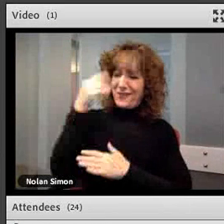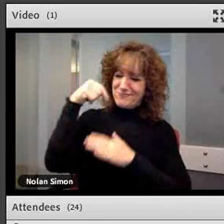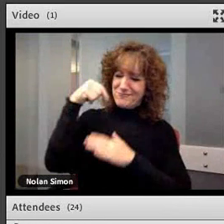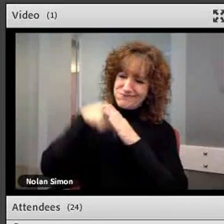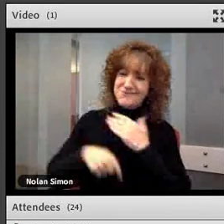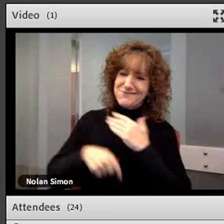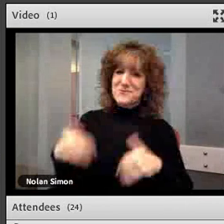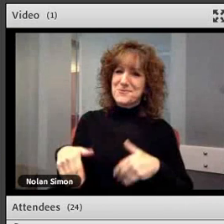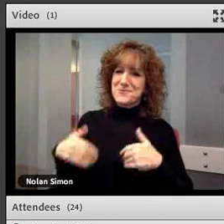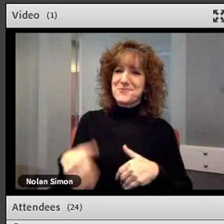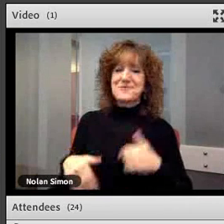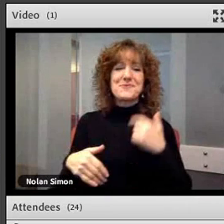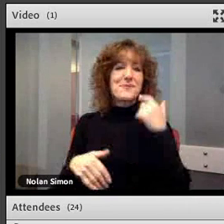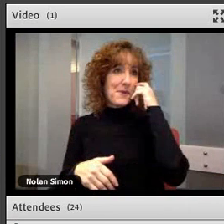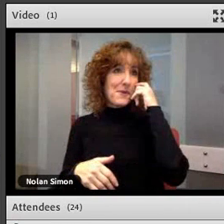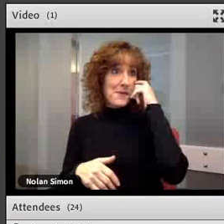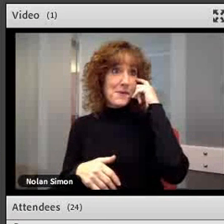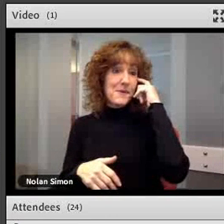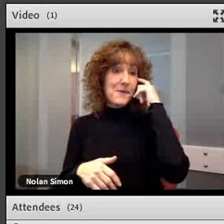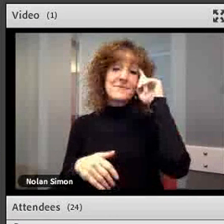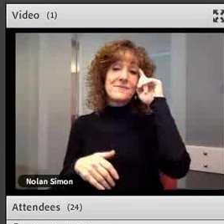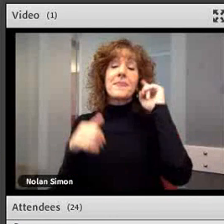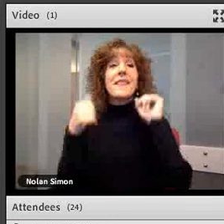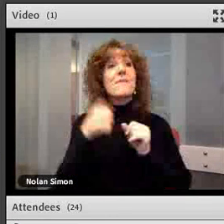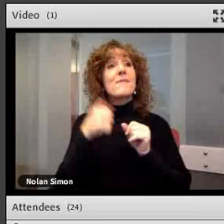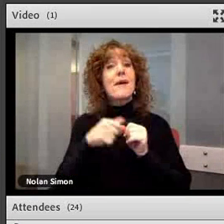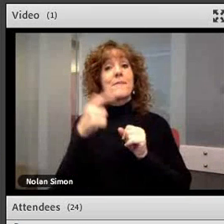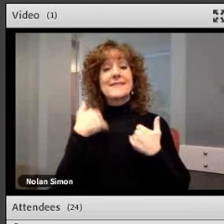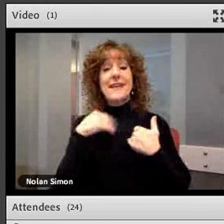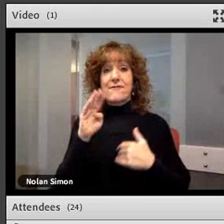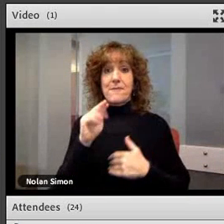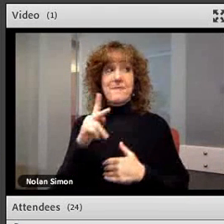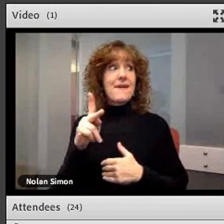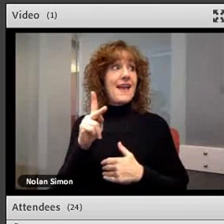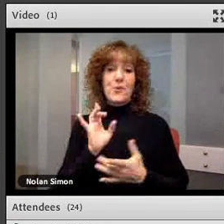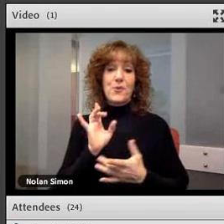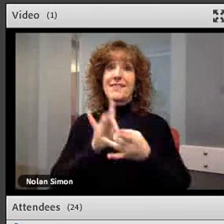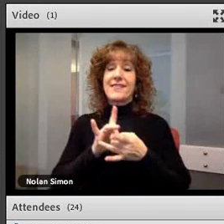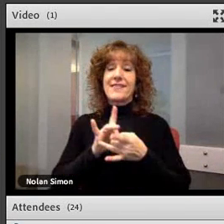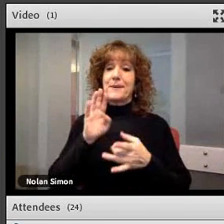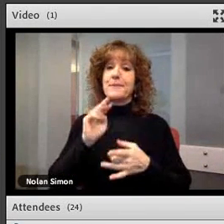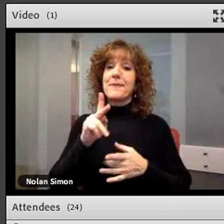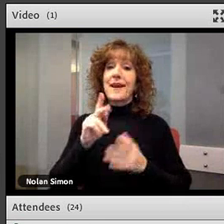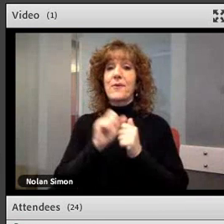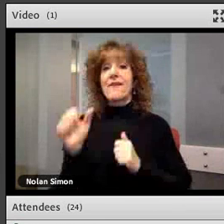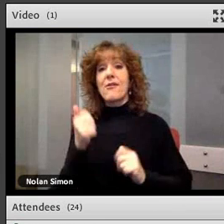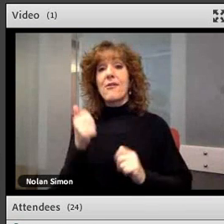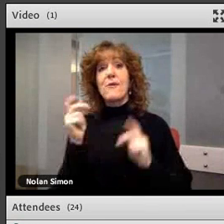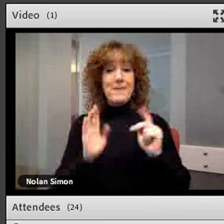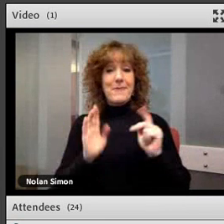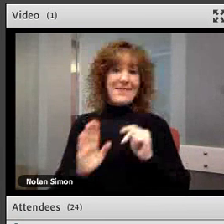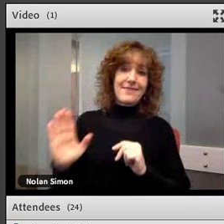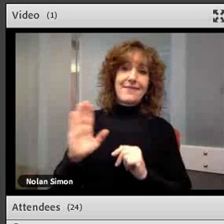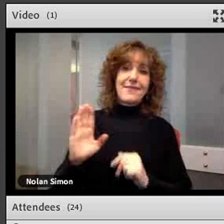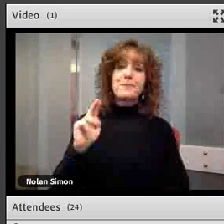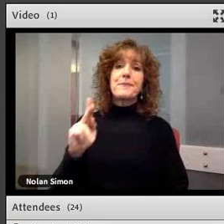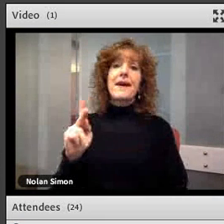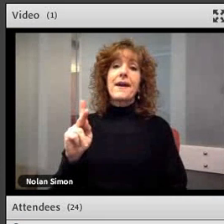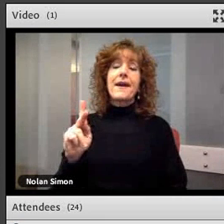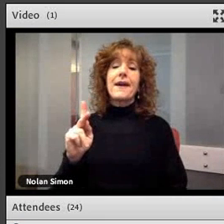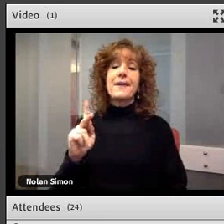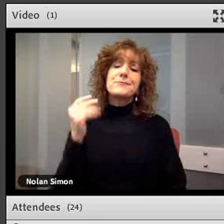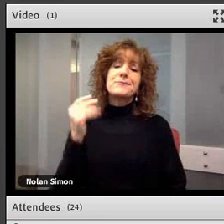I said, whatever you want to make. So, and remember, because you have a bank, you can link your banks with other people. So if you want to